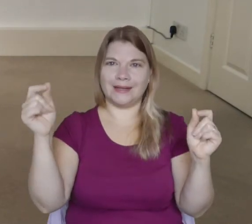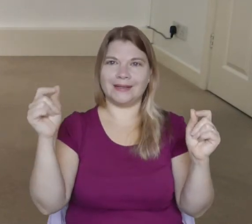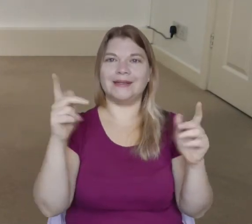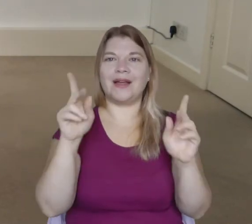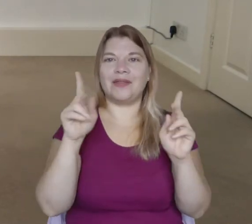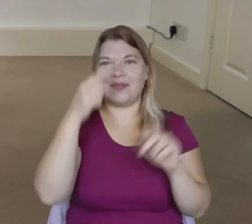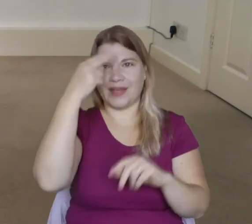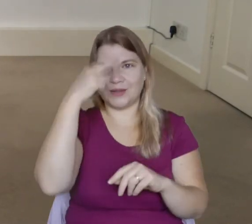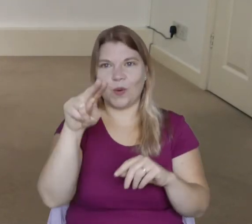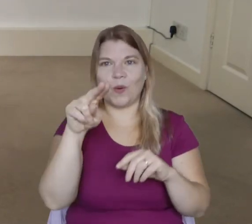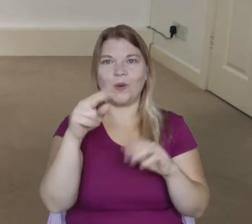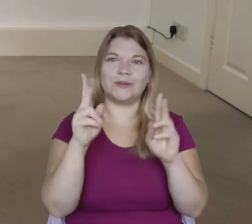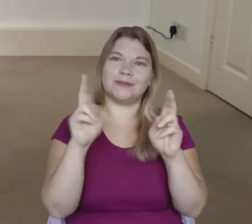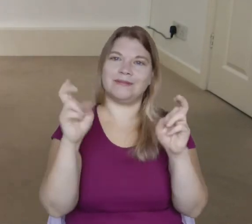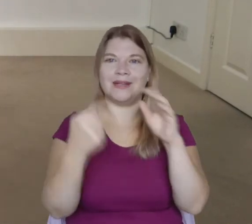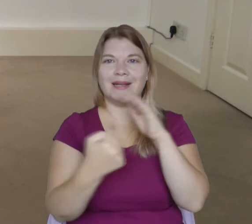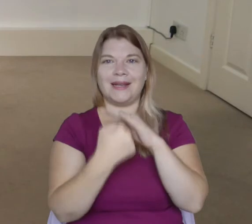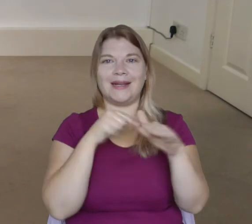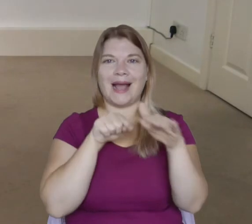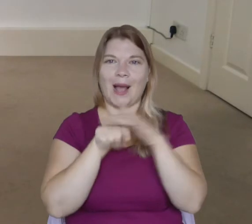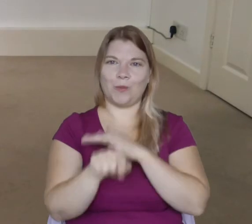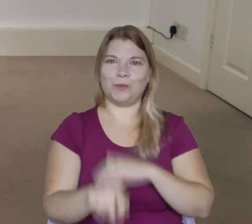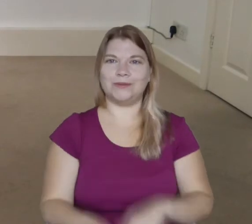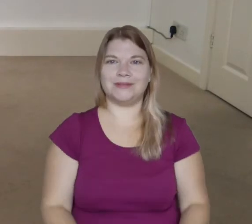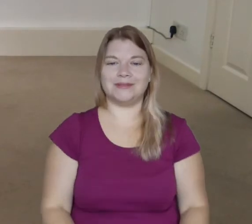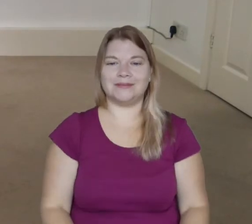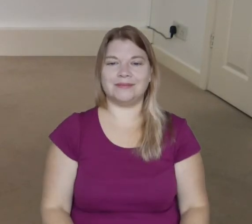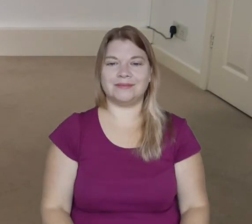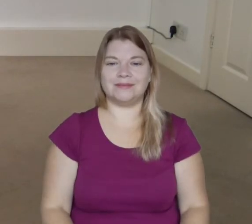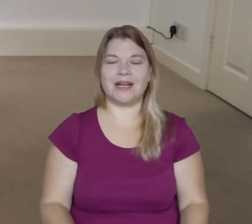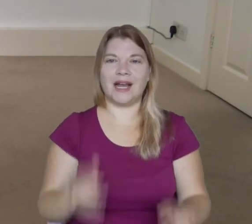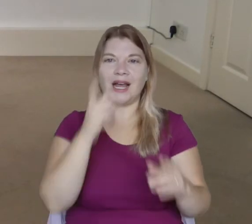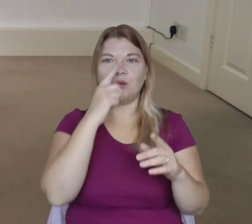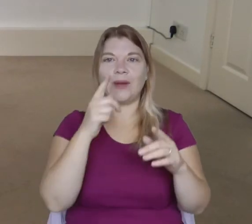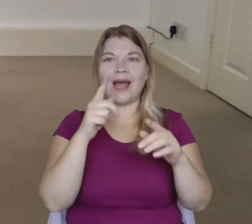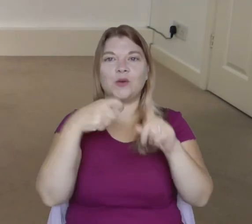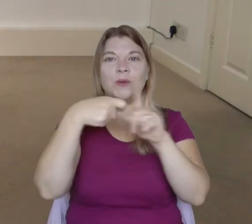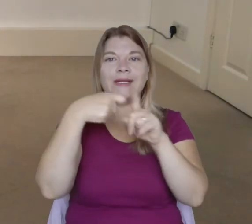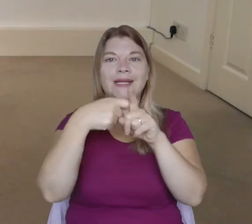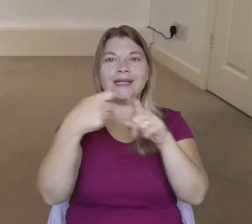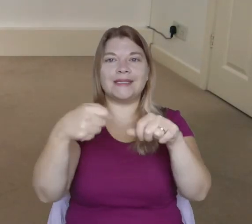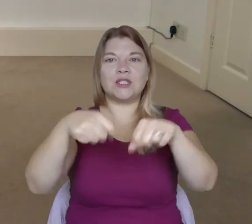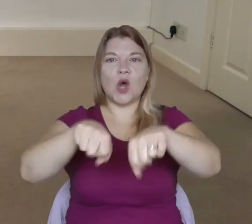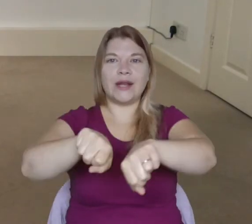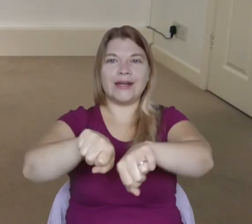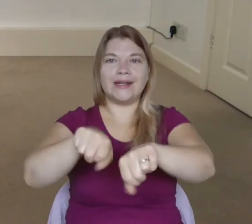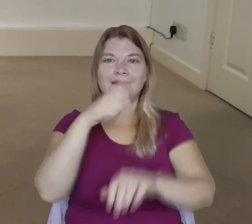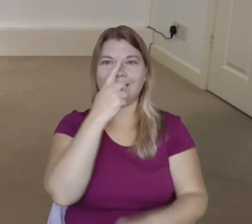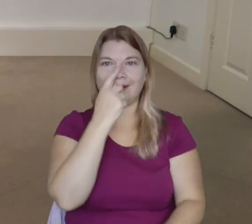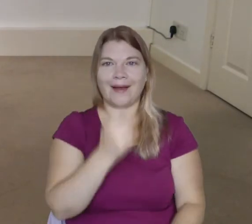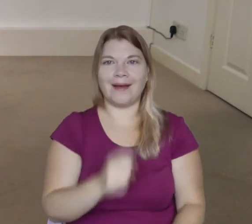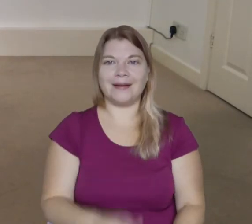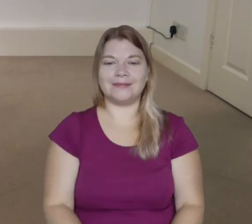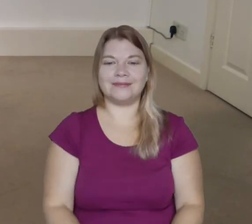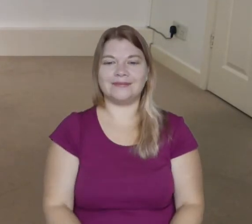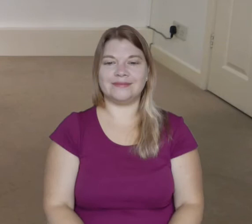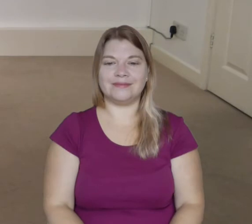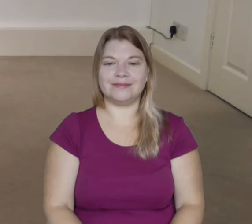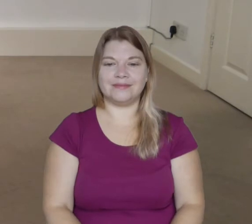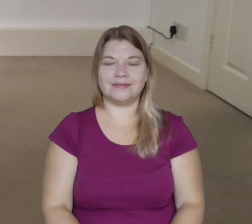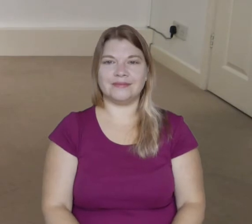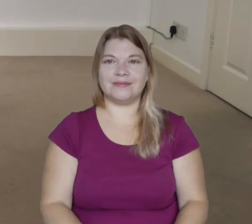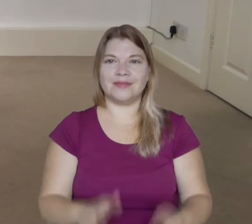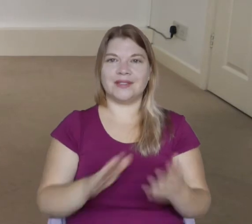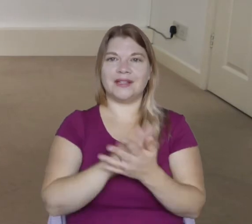out, we're calling this one. And if you're feeling really fancy, you can turn your knees in, knock your knees in towards each other